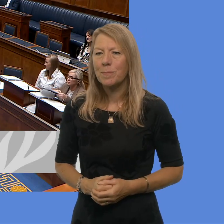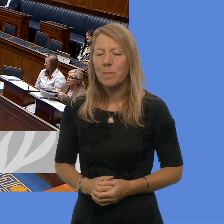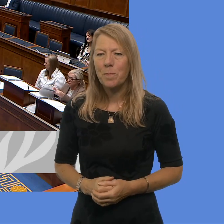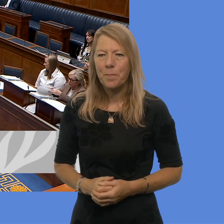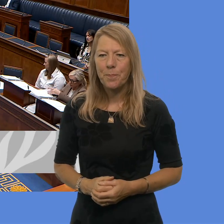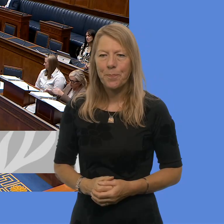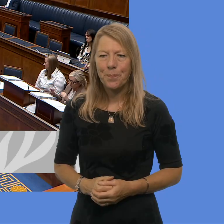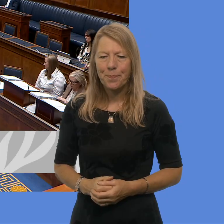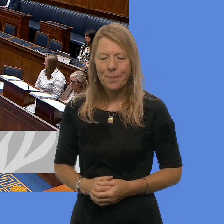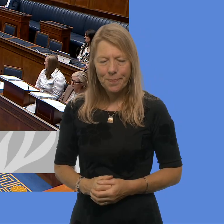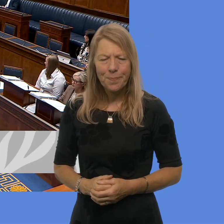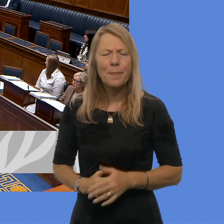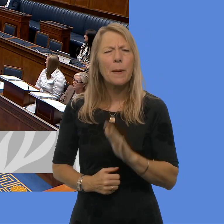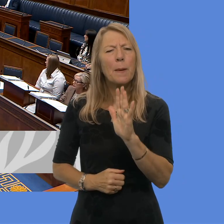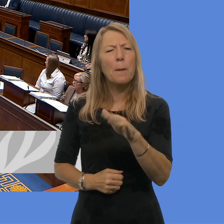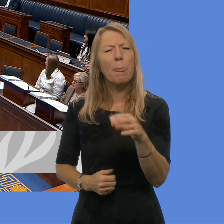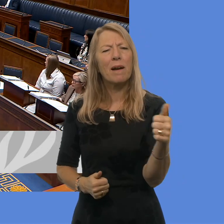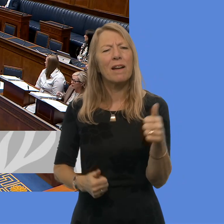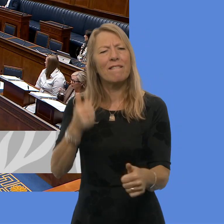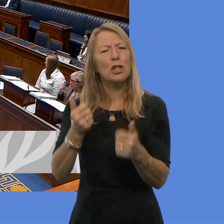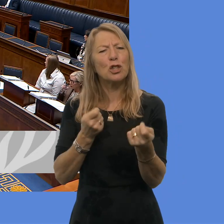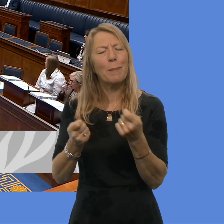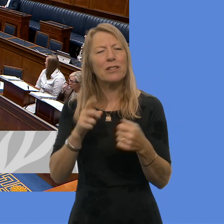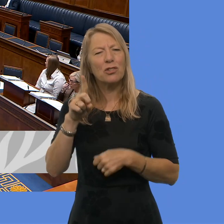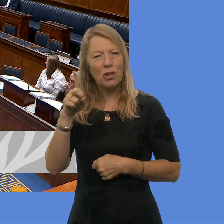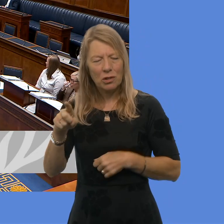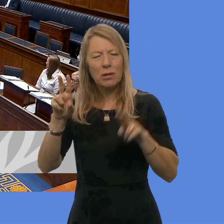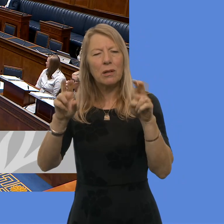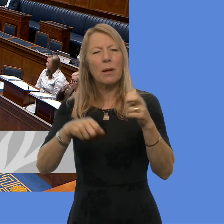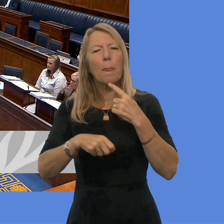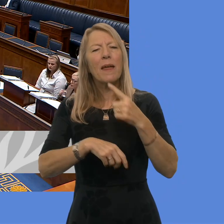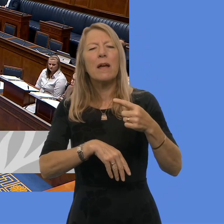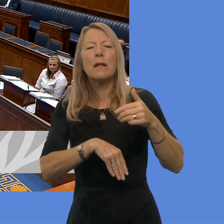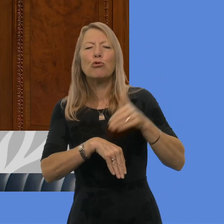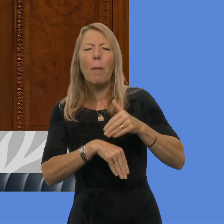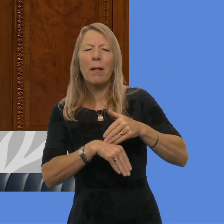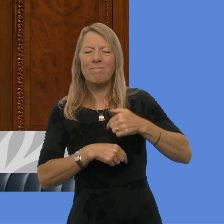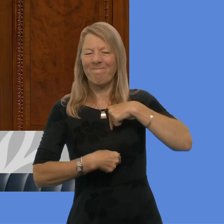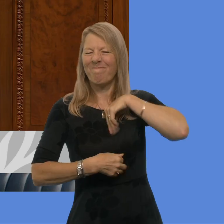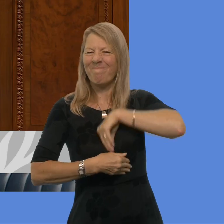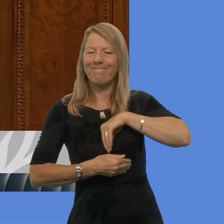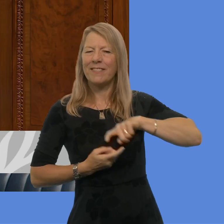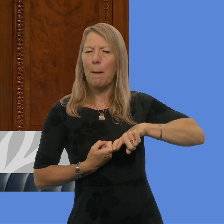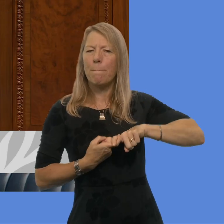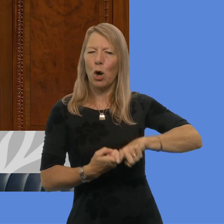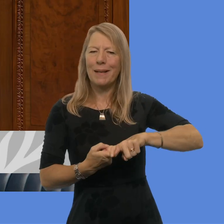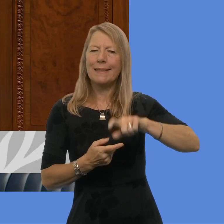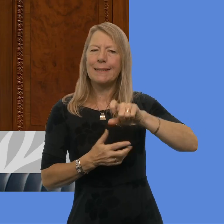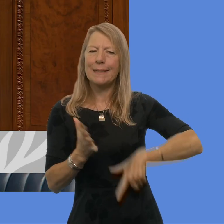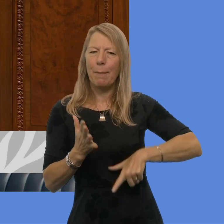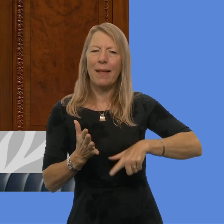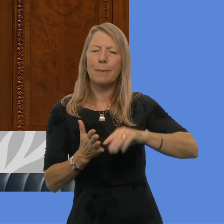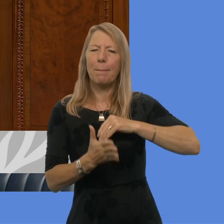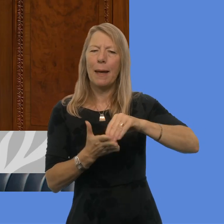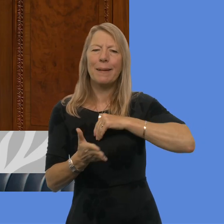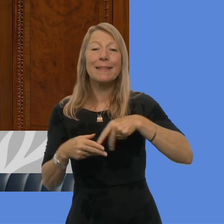First Minister, in relation to the Troubles Permanent Disablement Payment Scheme, what is your assessment of the sad reality that many victims